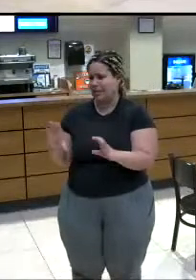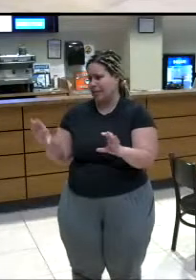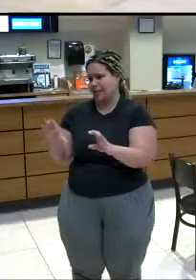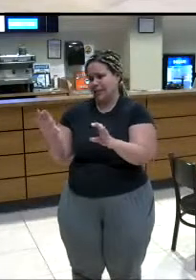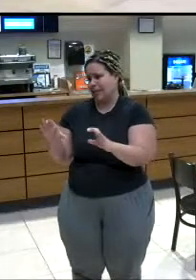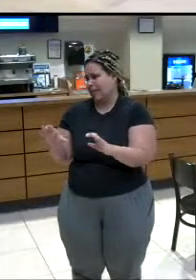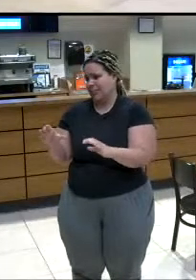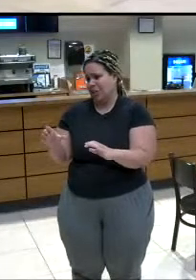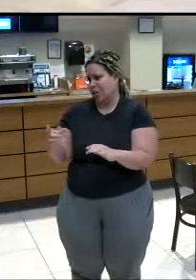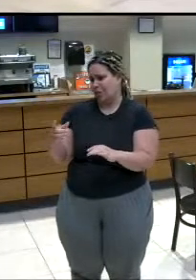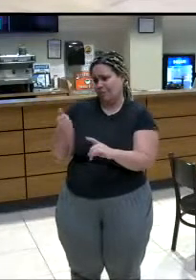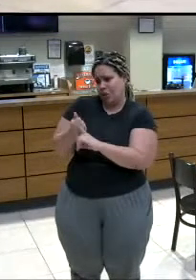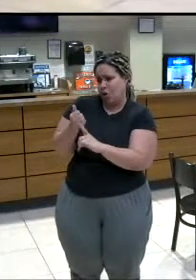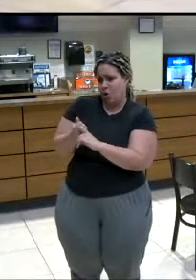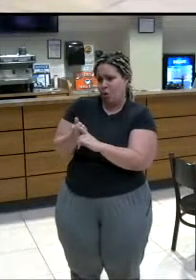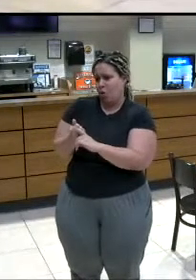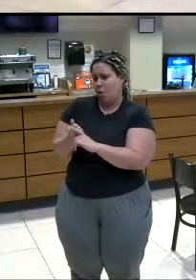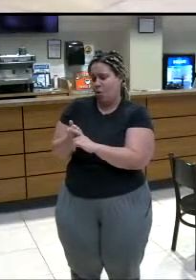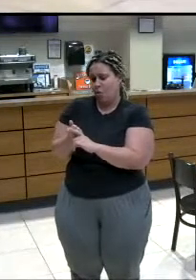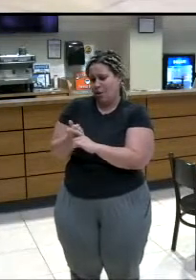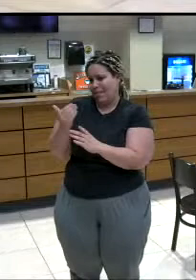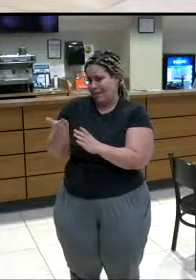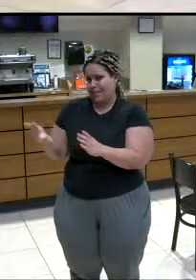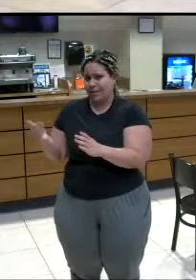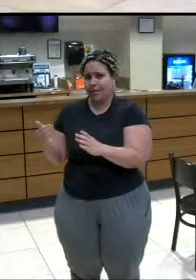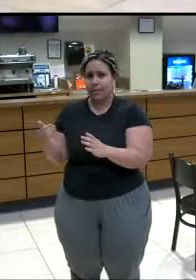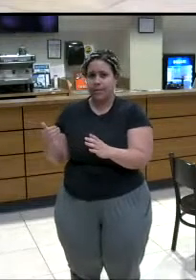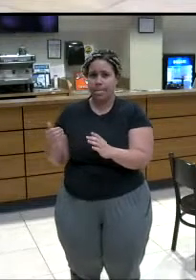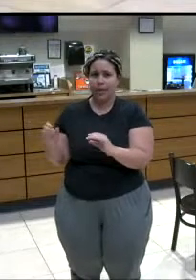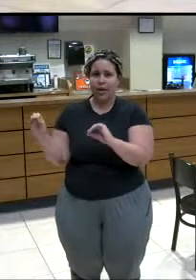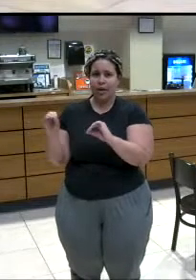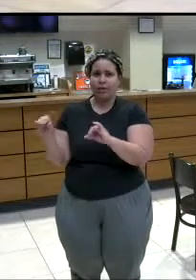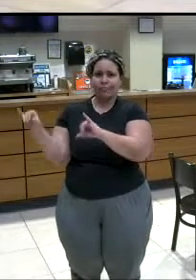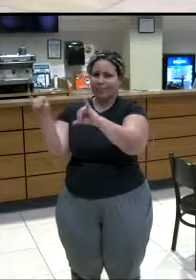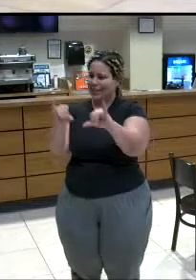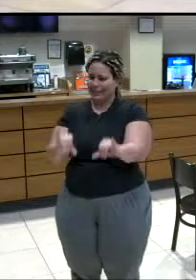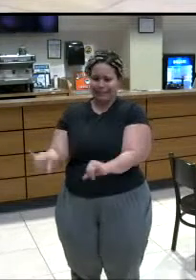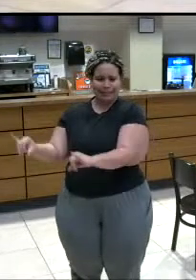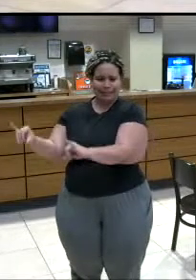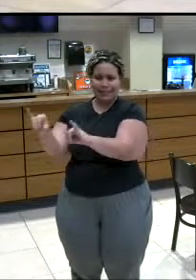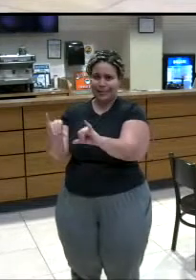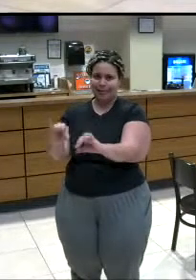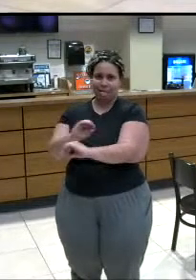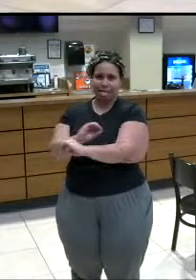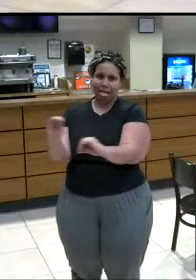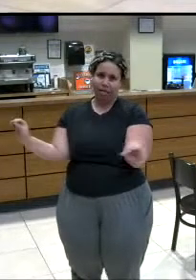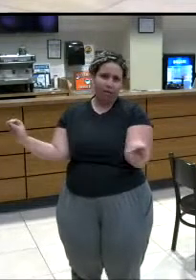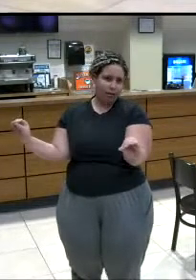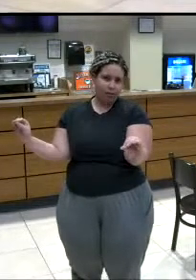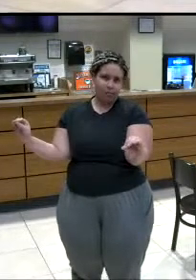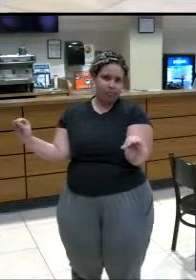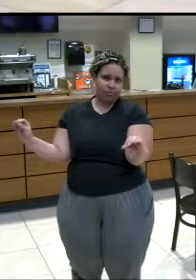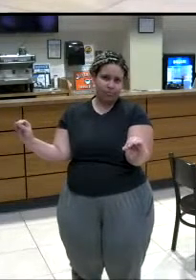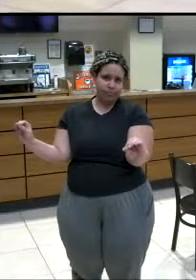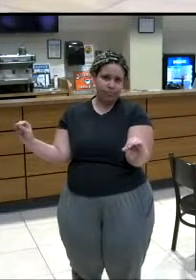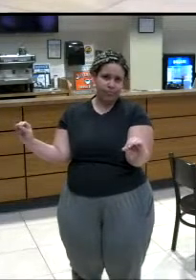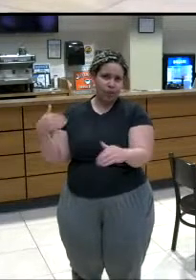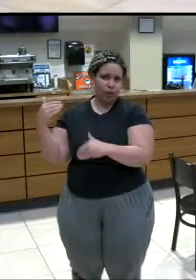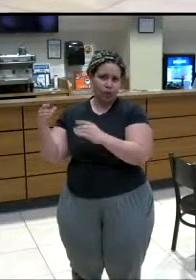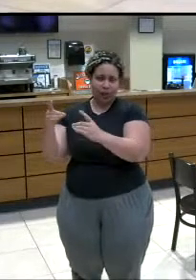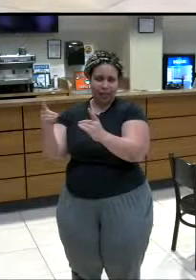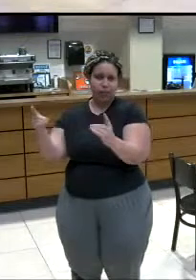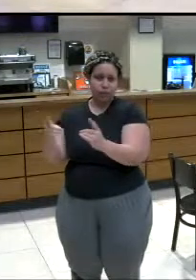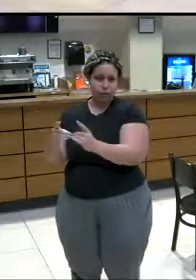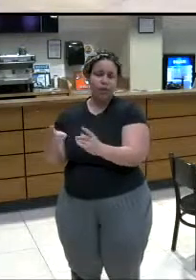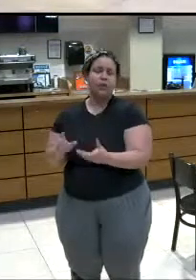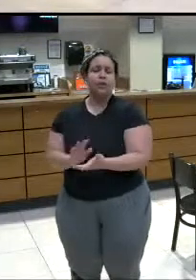um, yes, thank you, that was the word I was looking for, no consistency across the district because we did not have. So even when